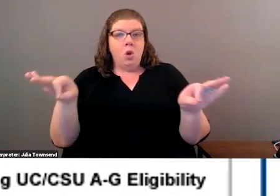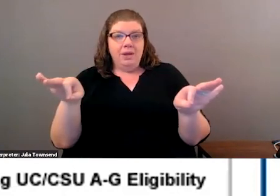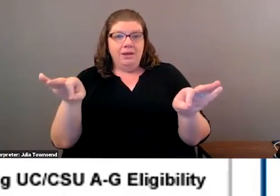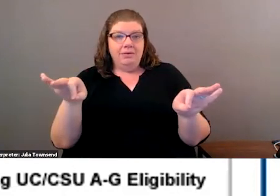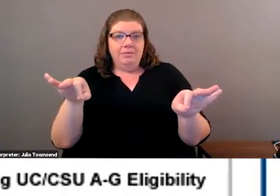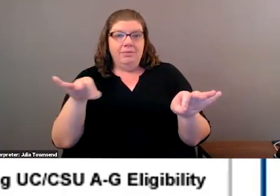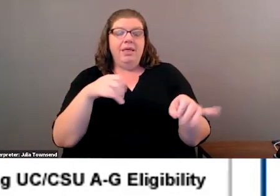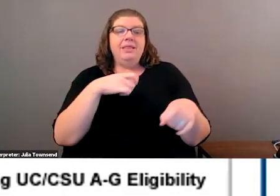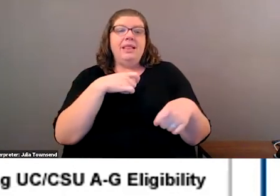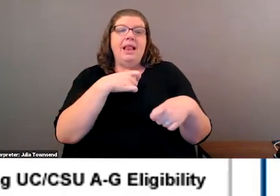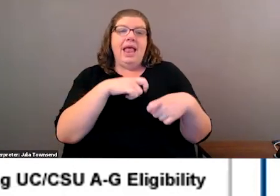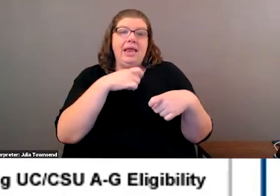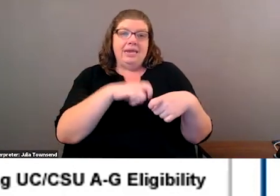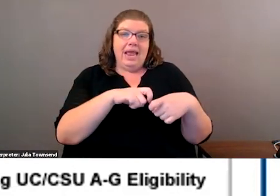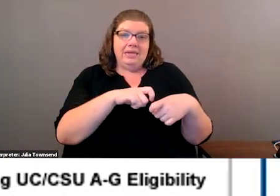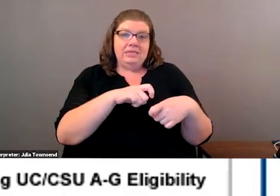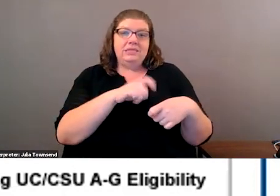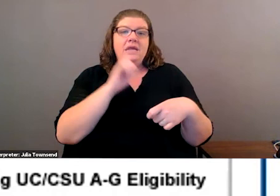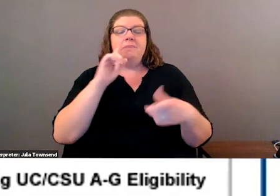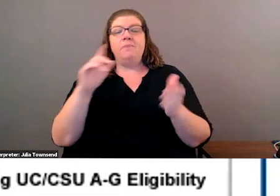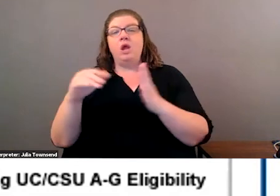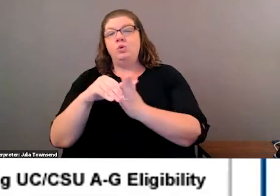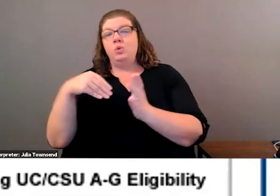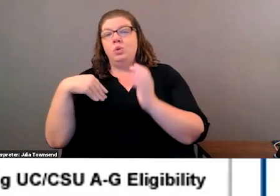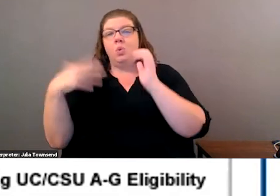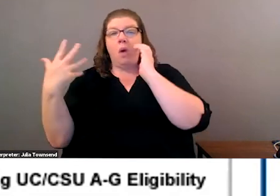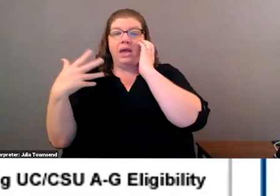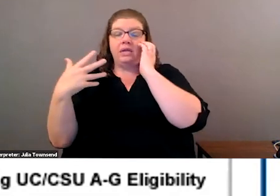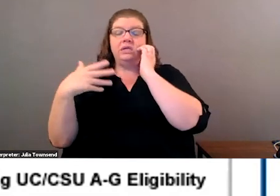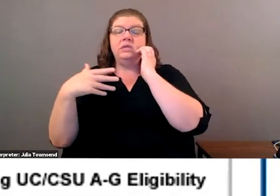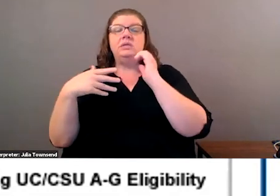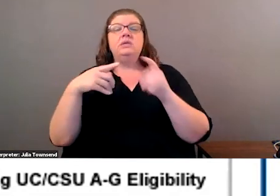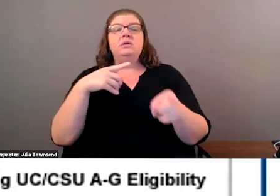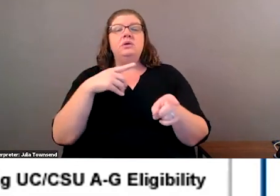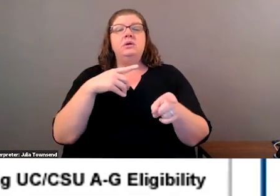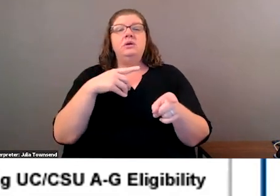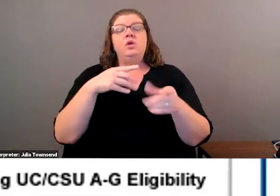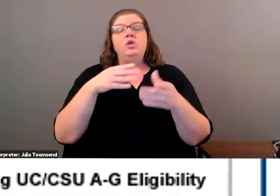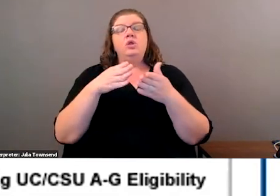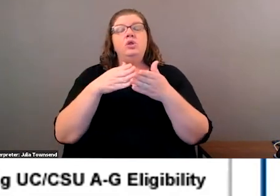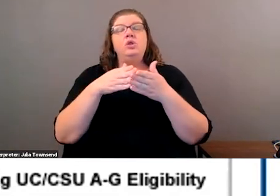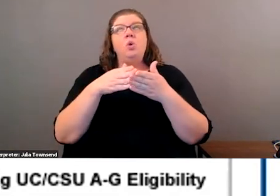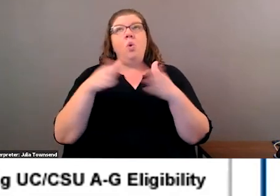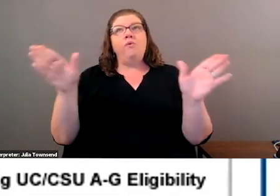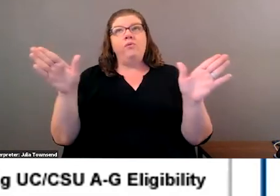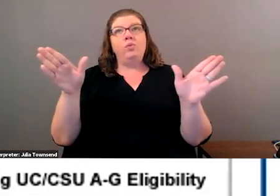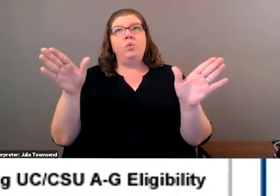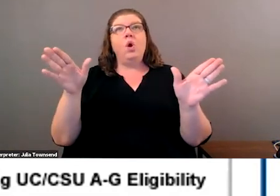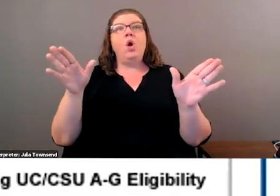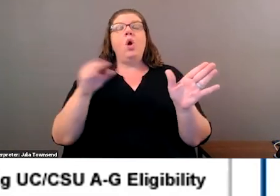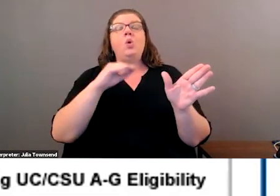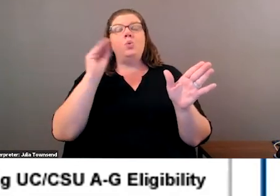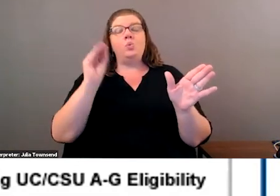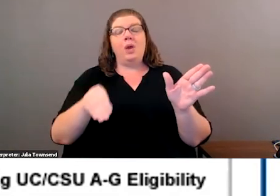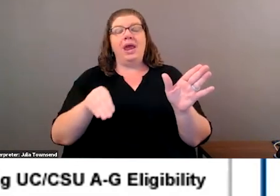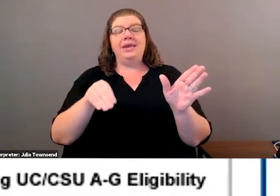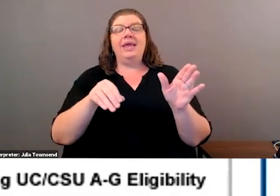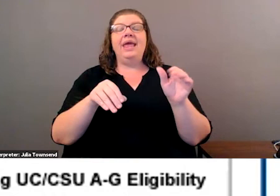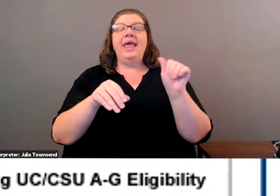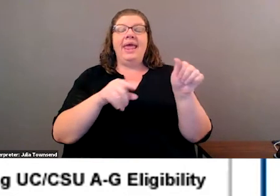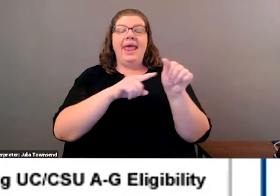not only that the overall rate of A through G eligibility is higher for white students, but that it is